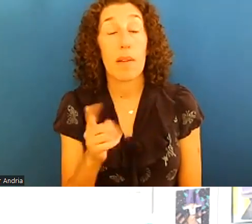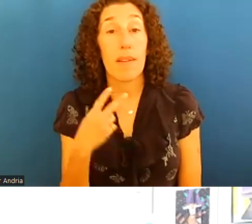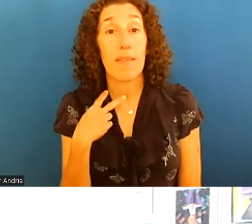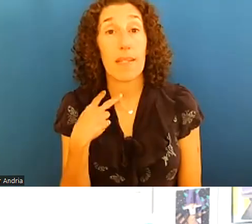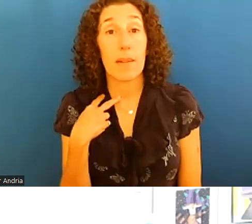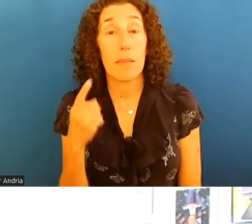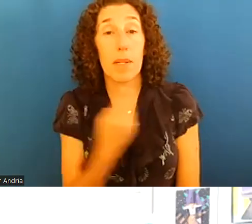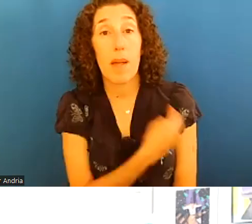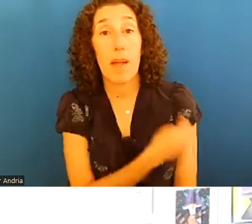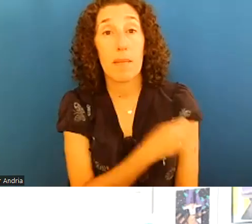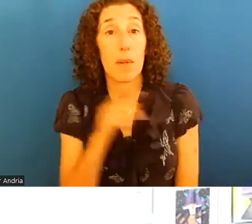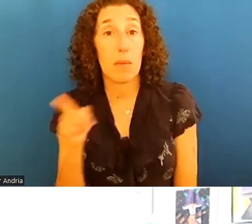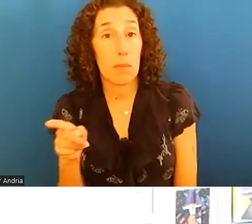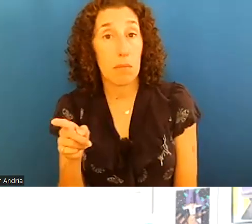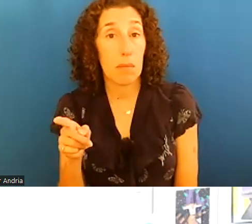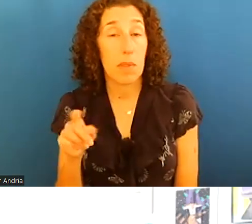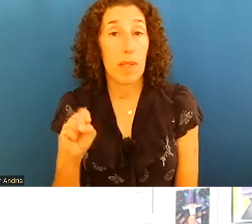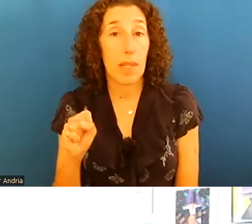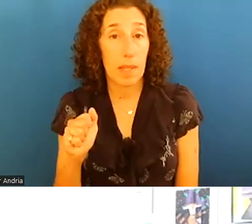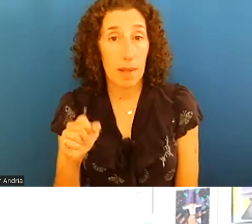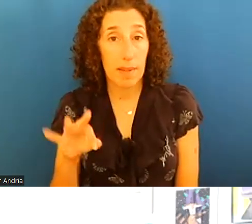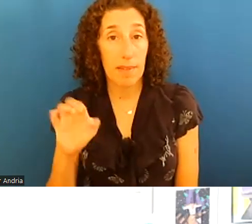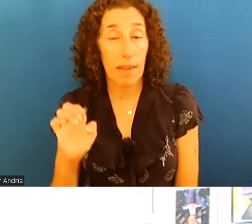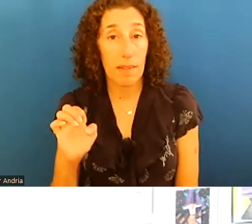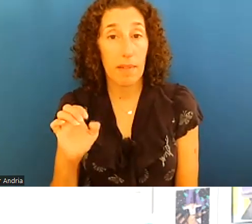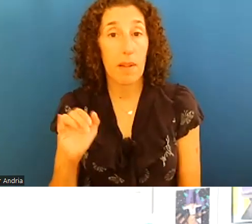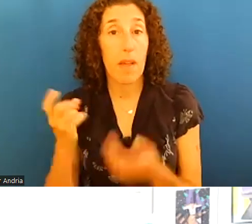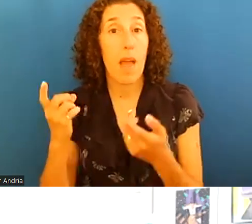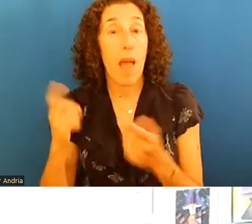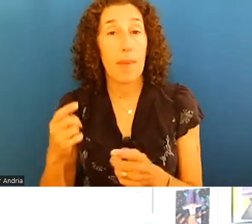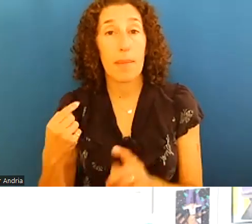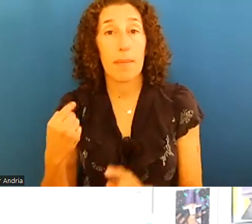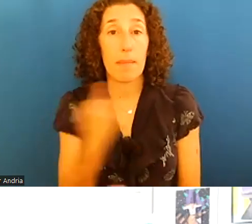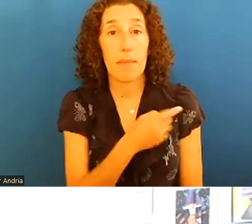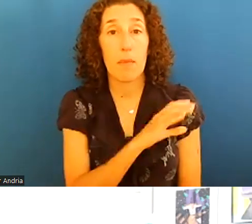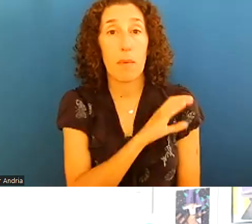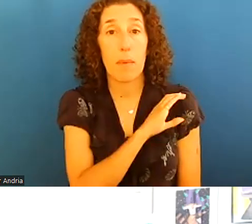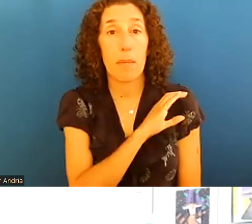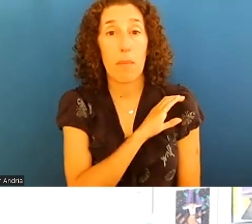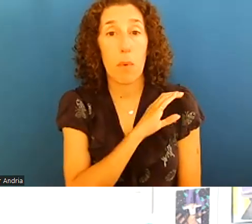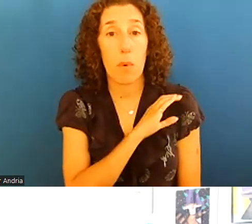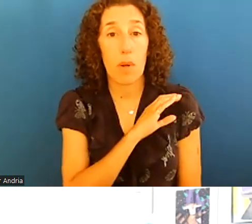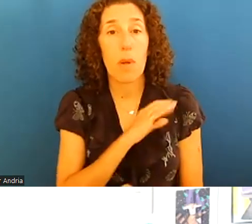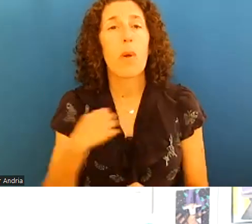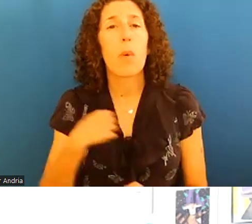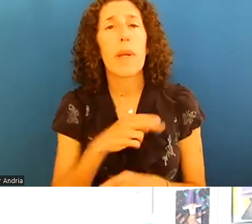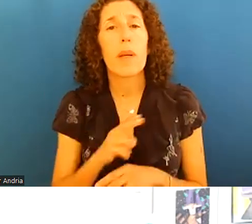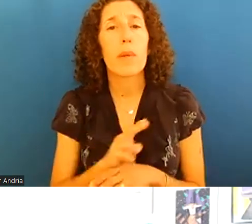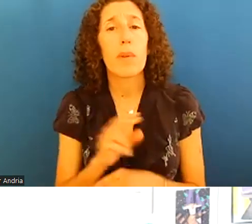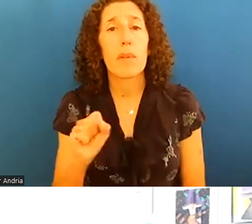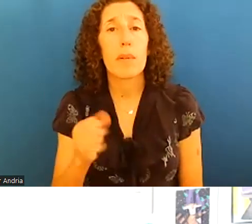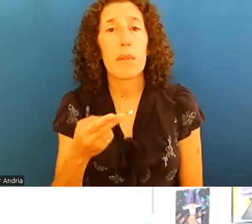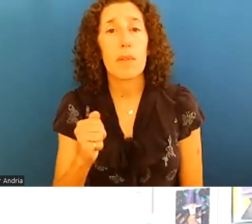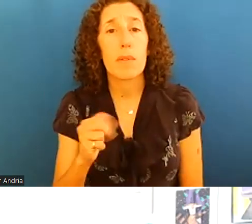now. We primarily use Shady Grove Hospital, and the advocates are now called directly by the forensic